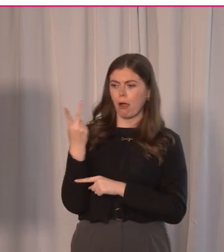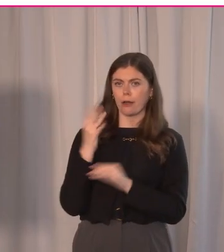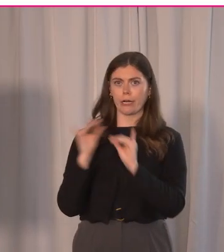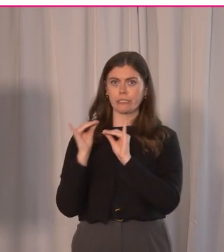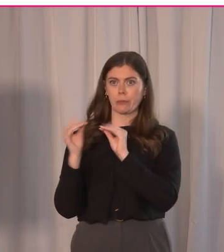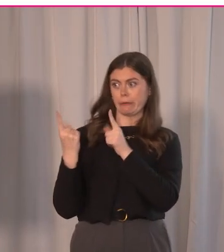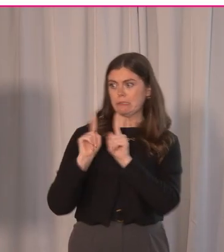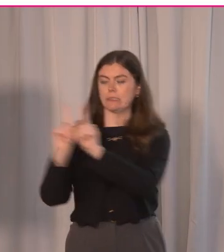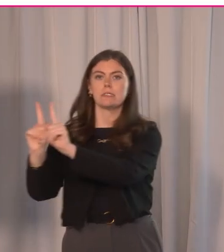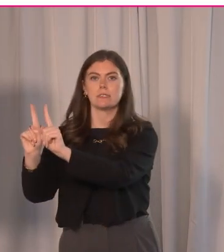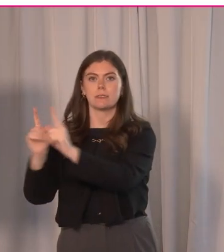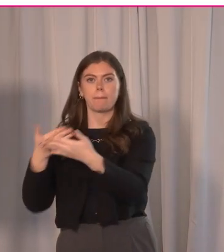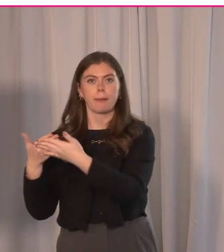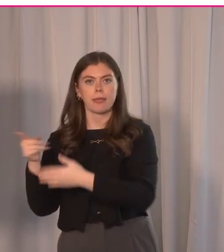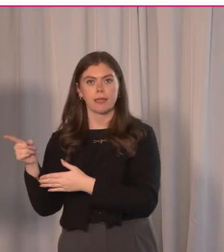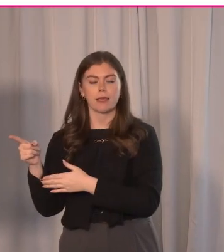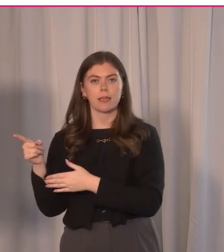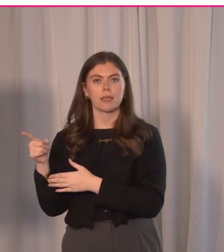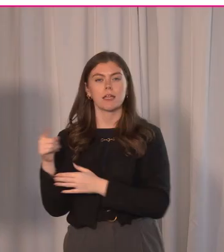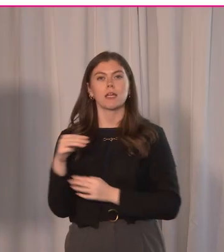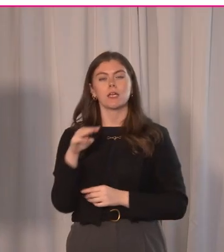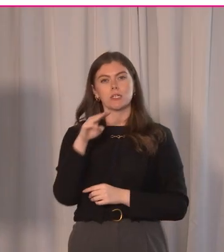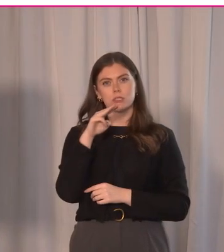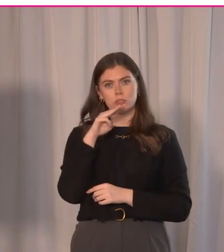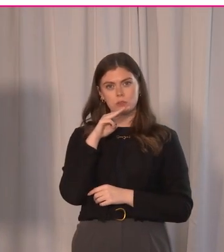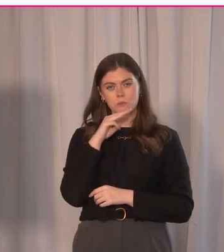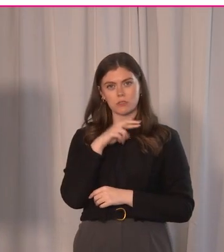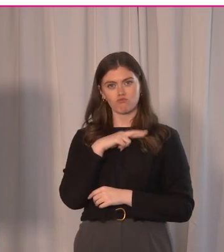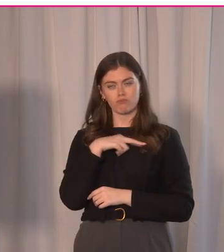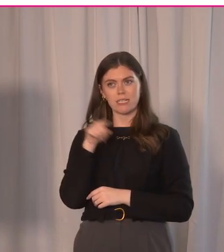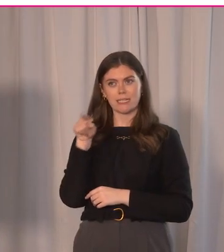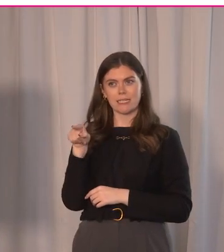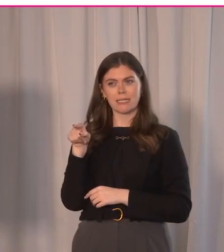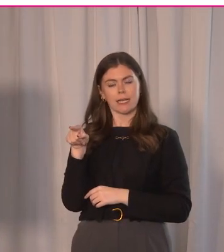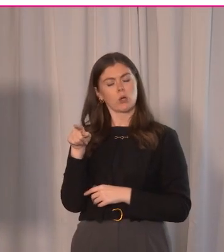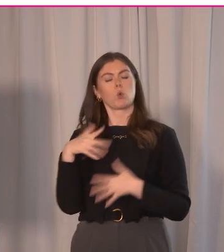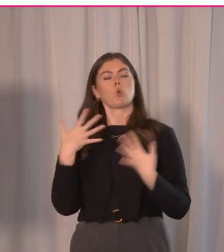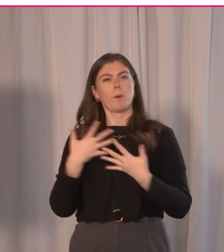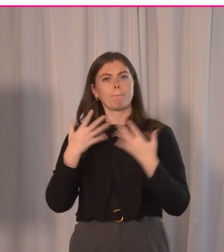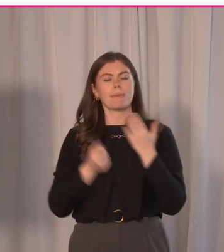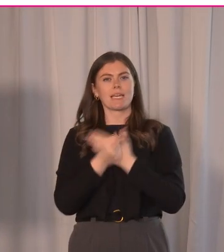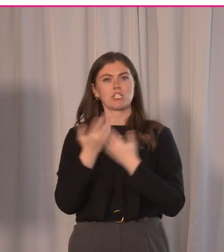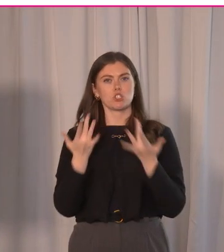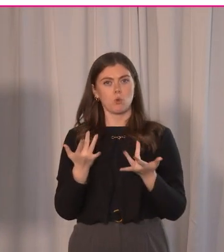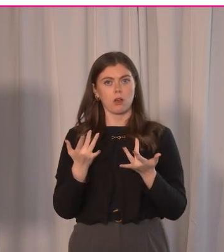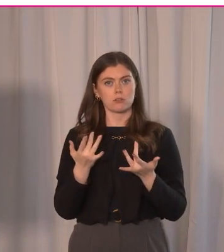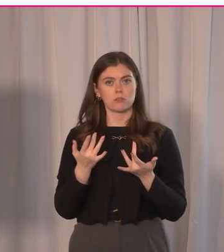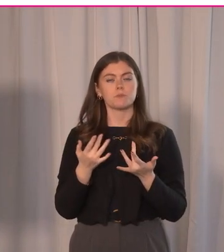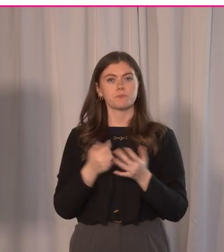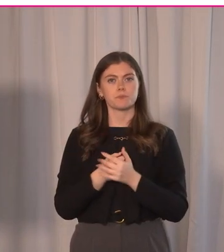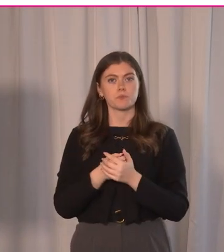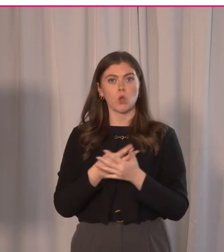the partner. So they raised the really key issue of when do you need